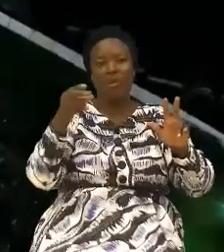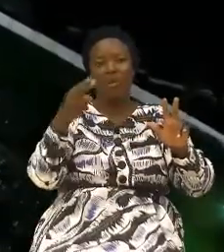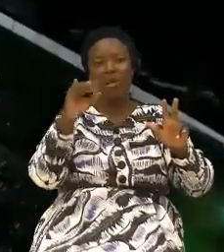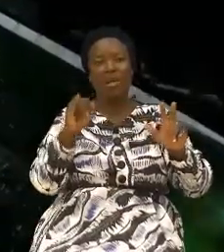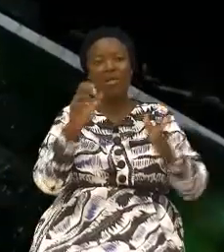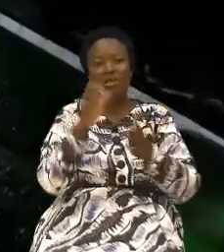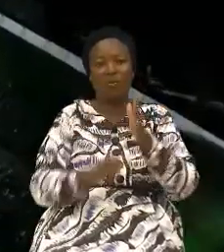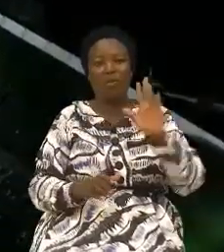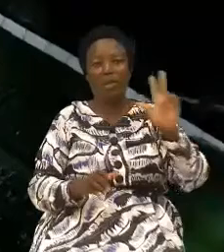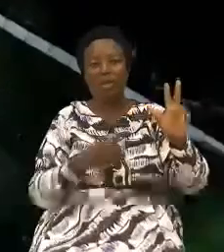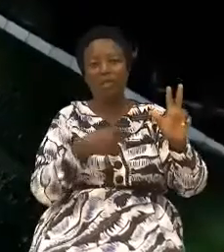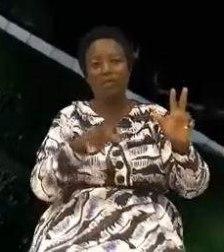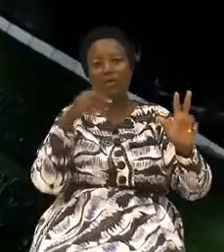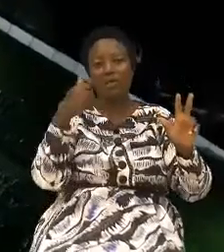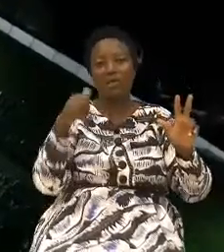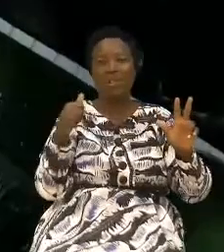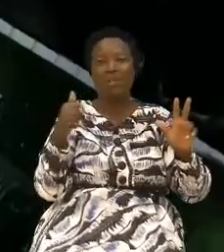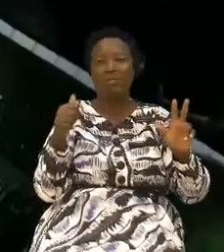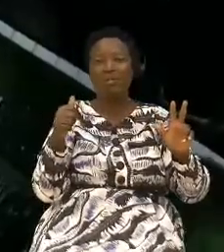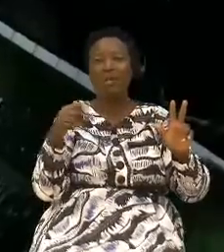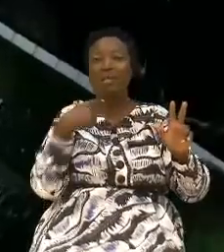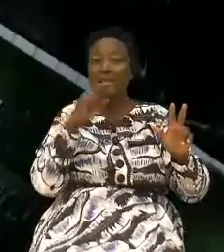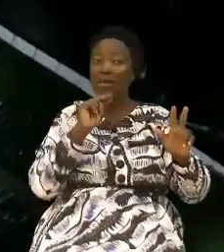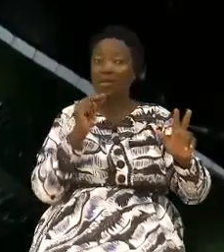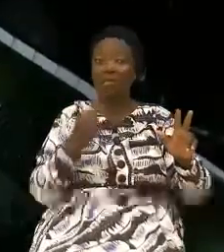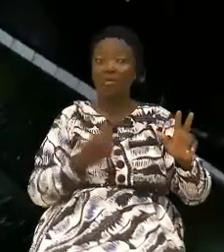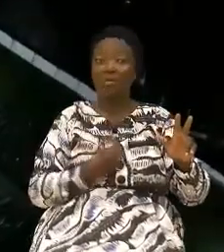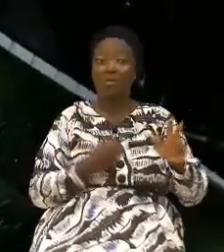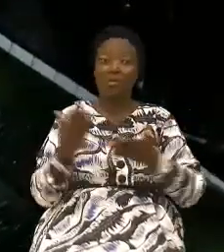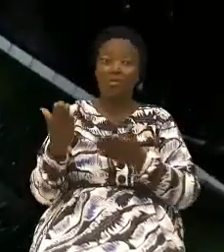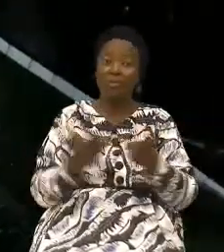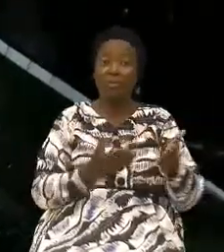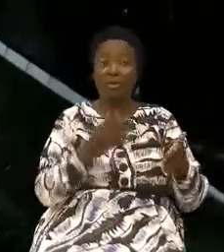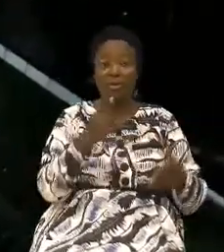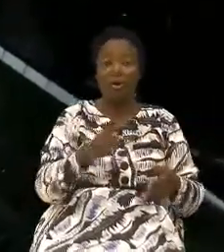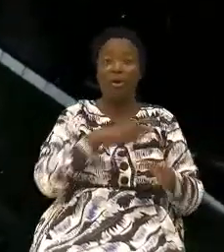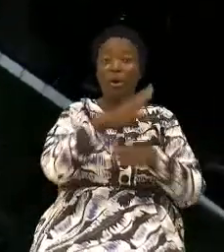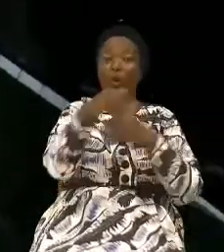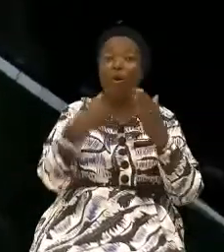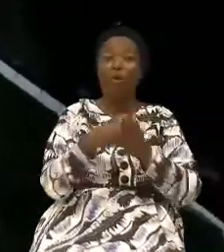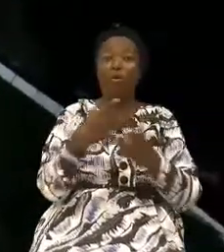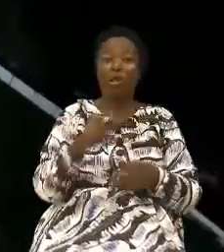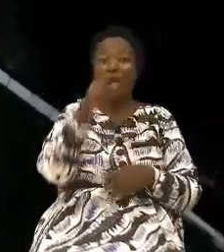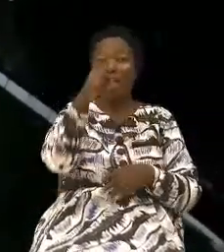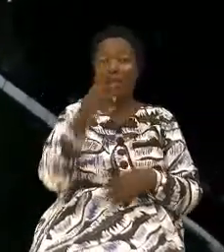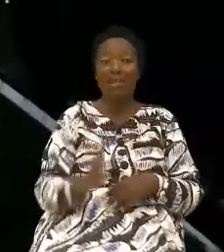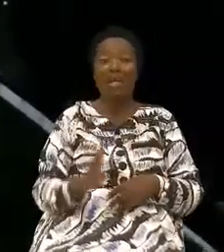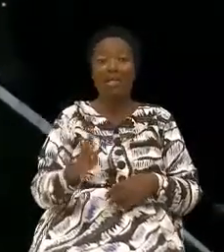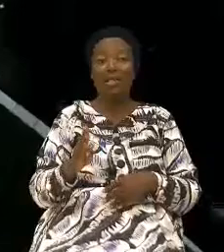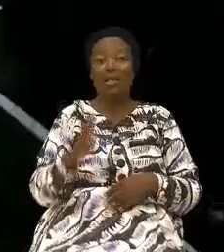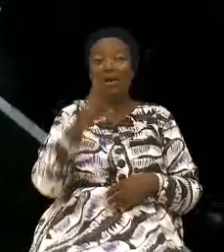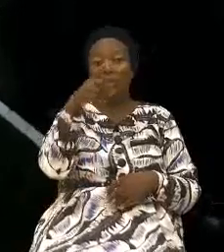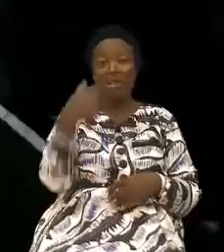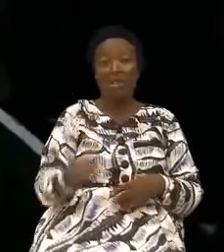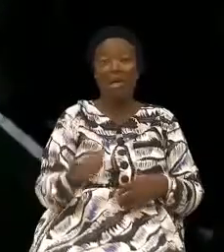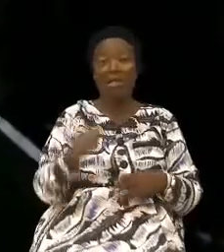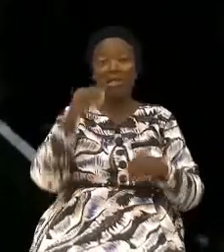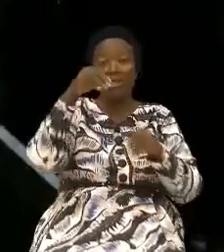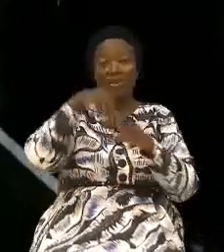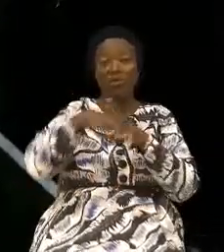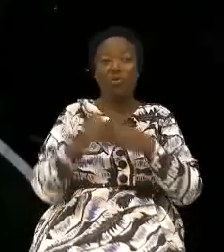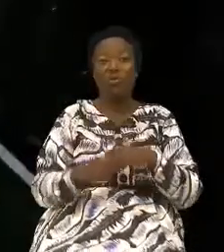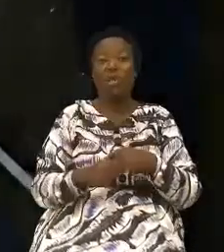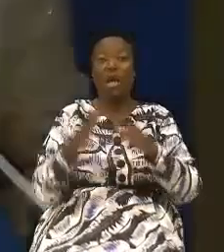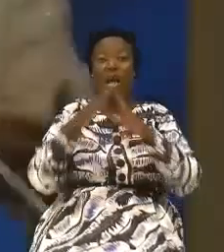10, it tells us, bring ye all the tithes into the storehouse. It's